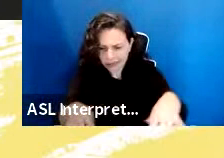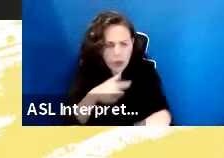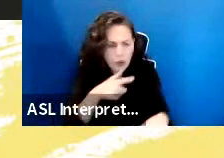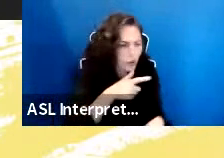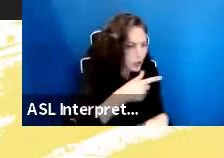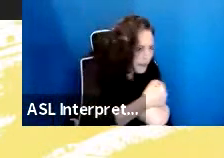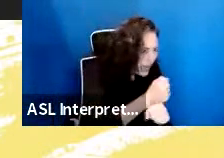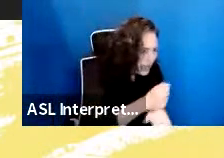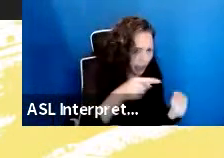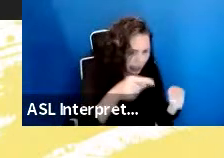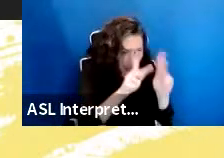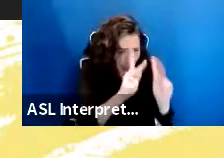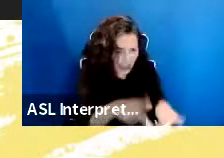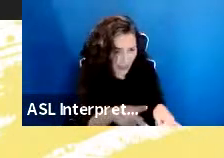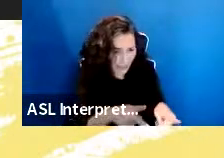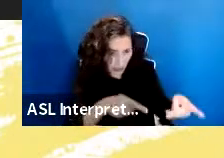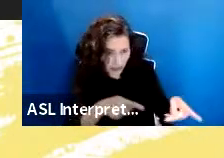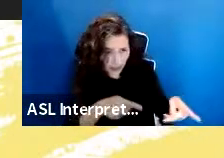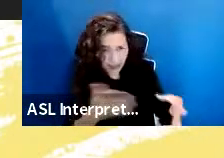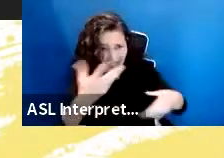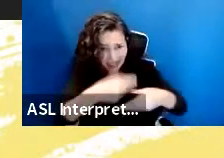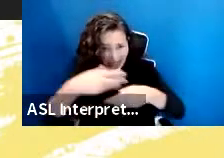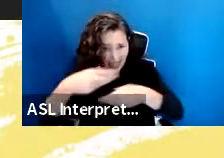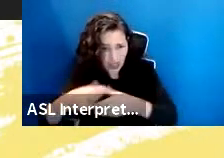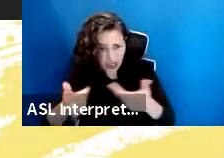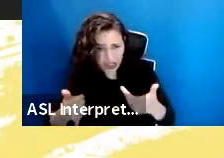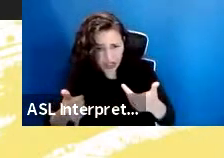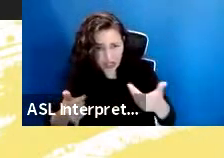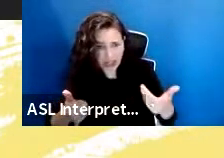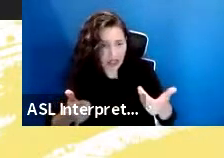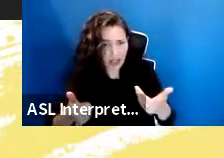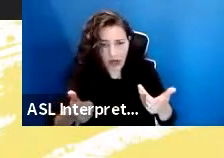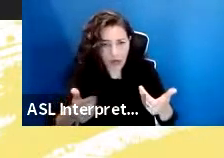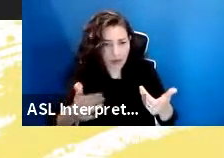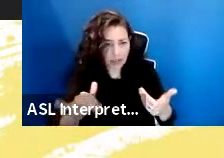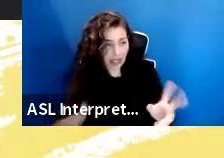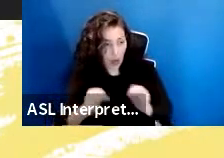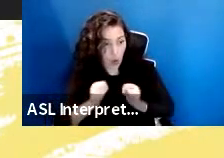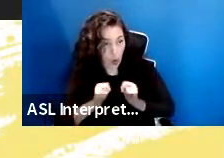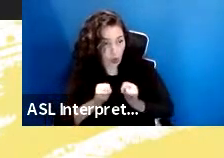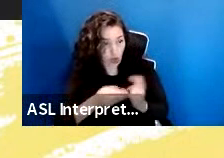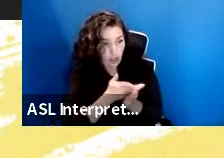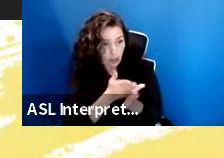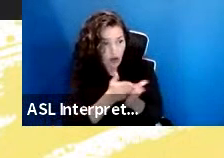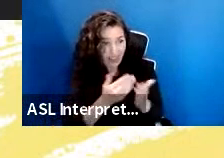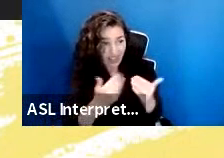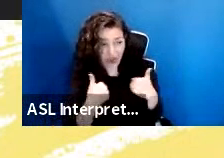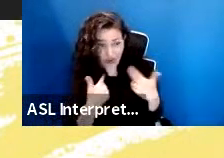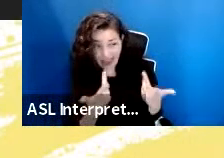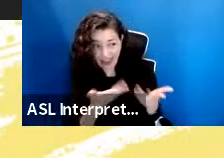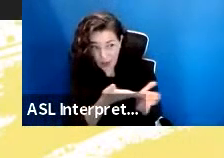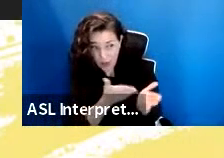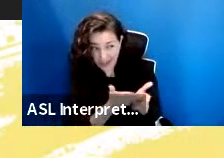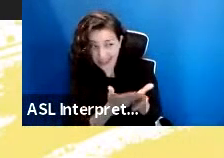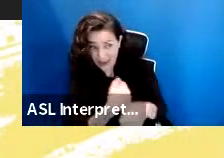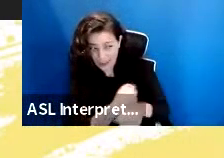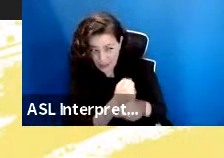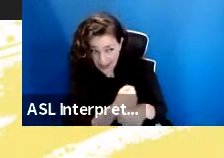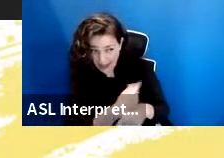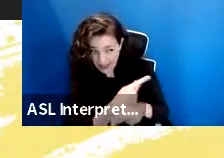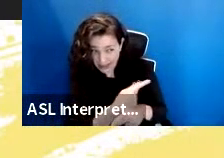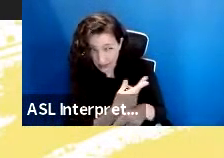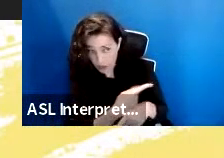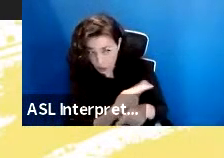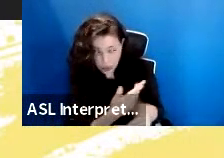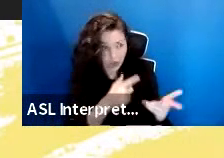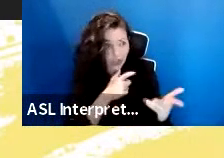this, engaging our members, have the rights to make this film? Who truly is the producer? So we're going to follow that chain